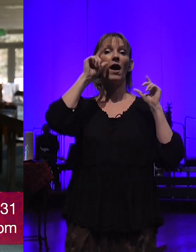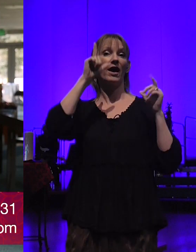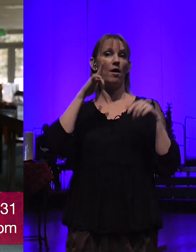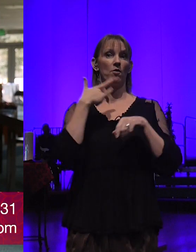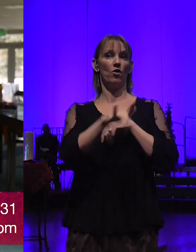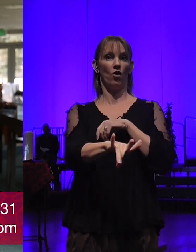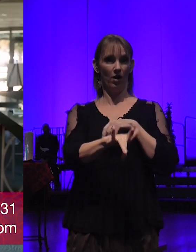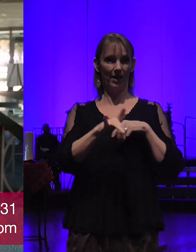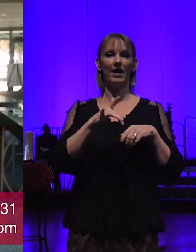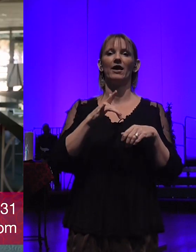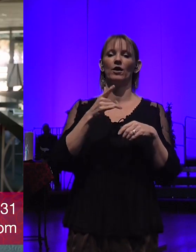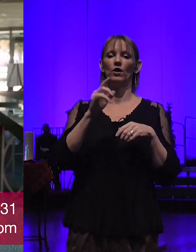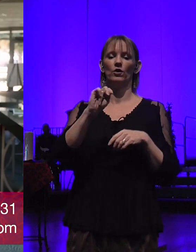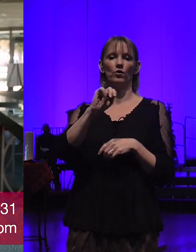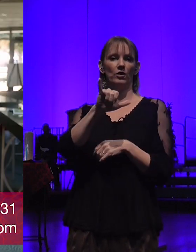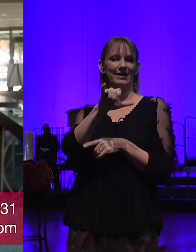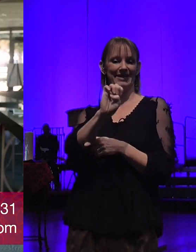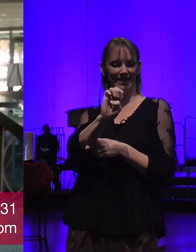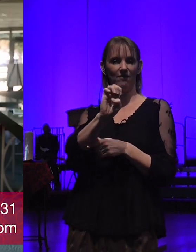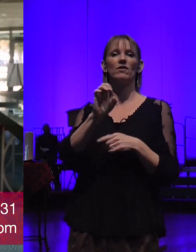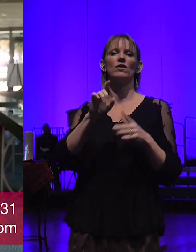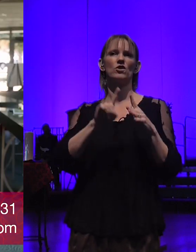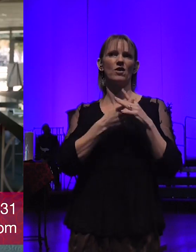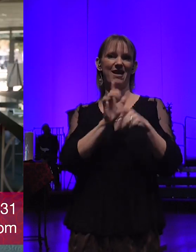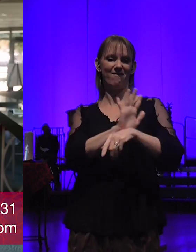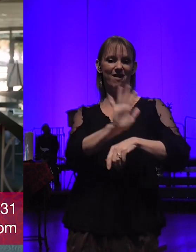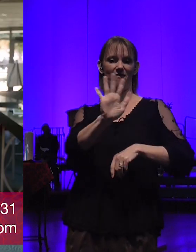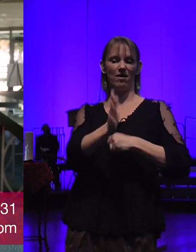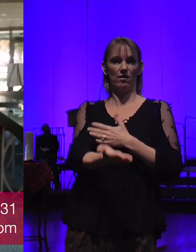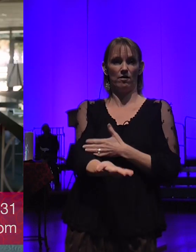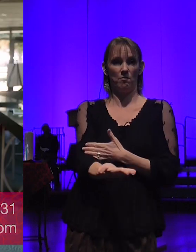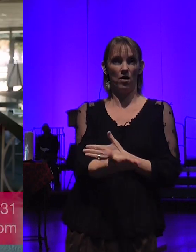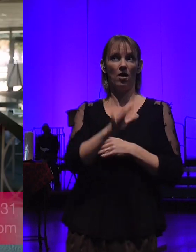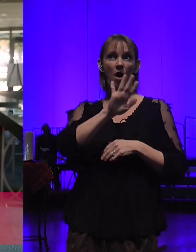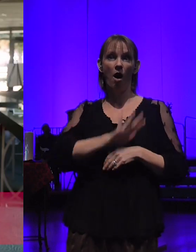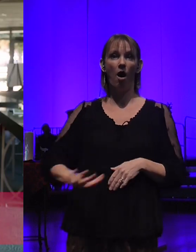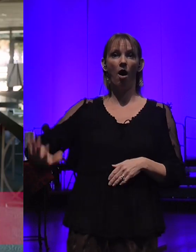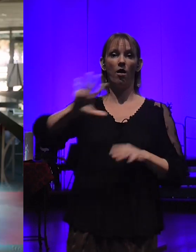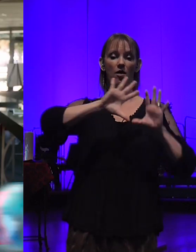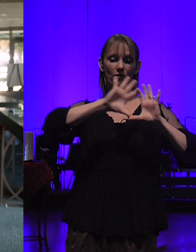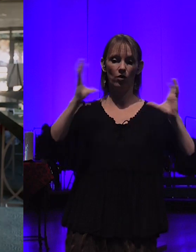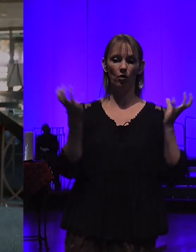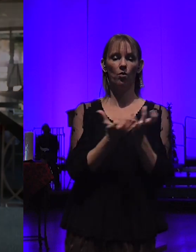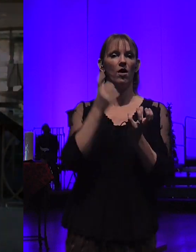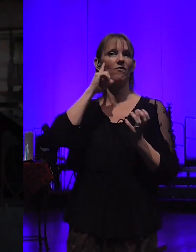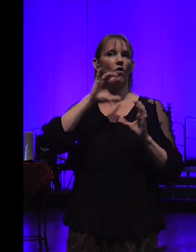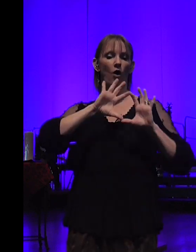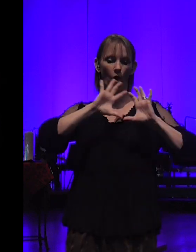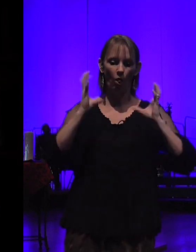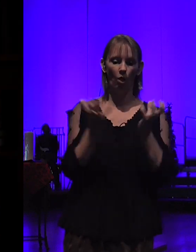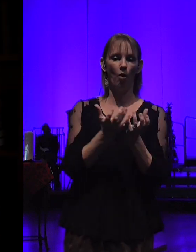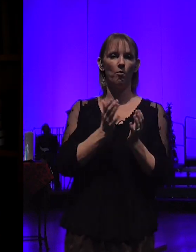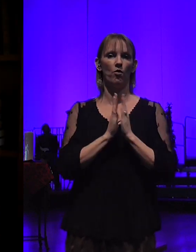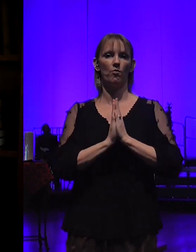Peace Meditation. We begin at precisely 5 a.m. around the world for a global prayer.